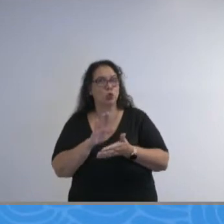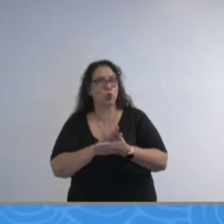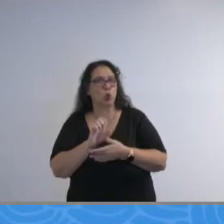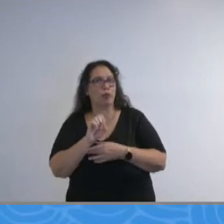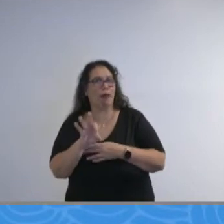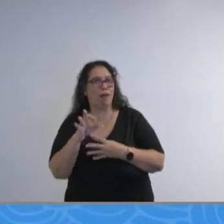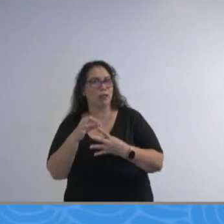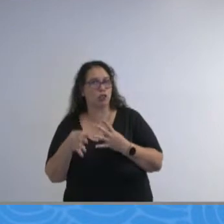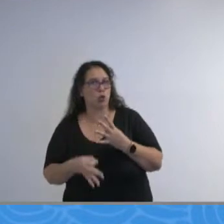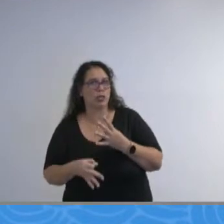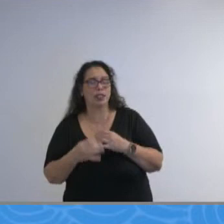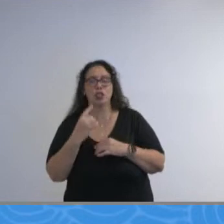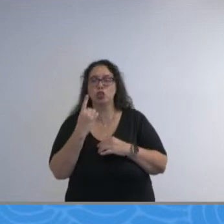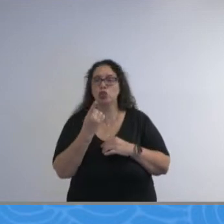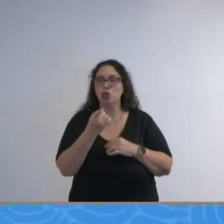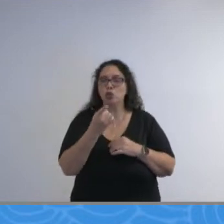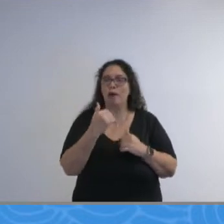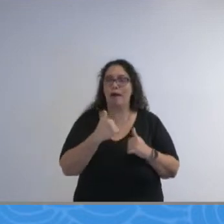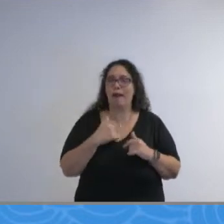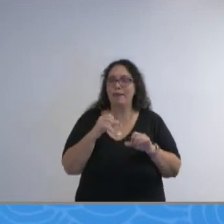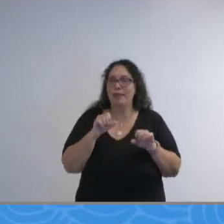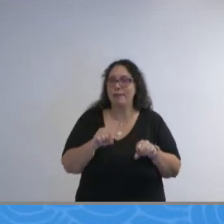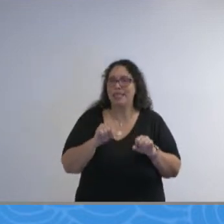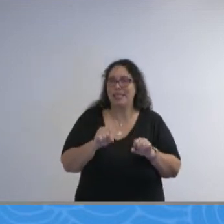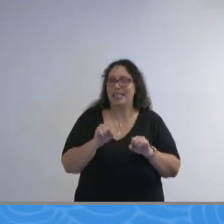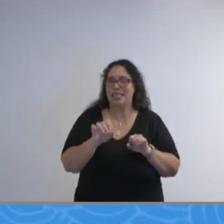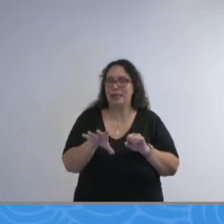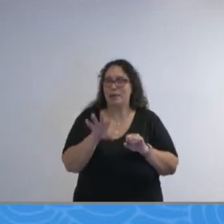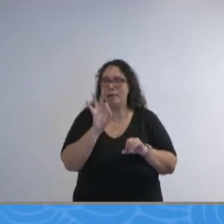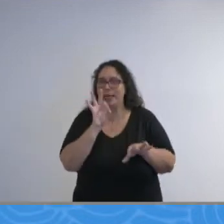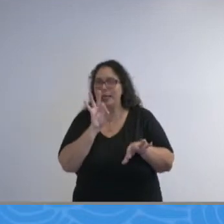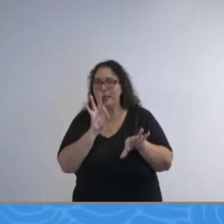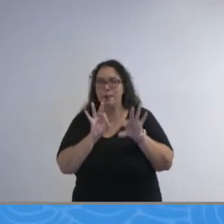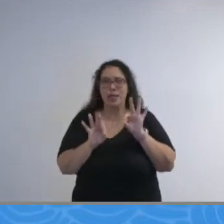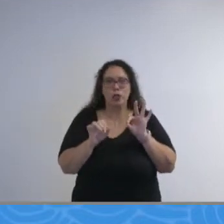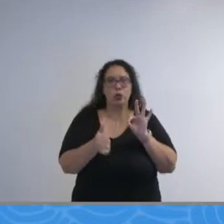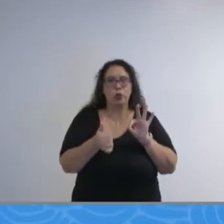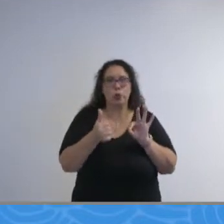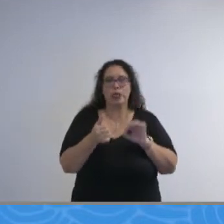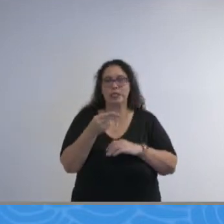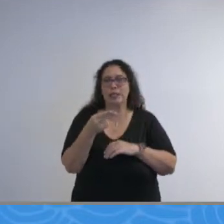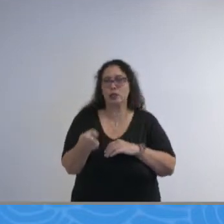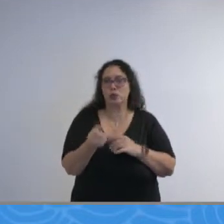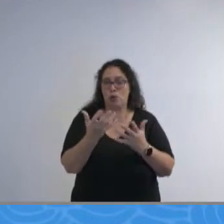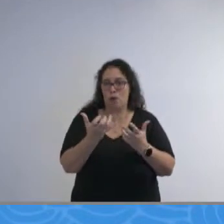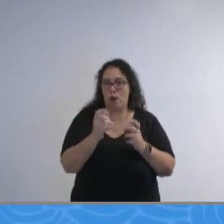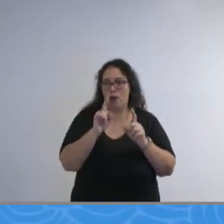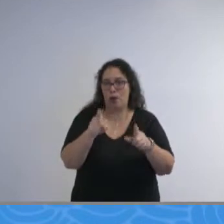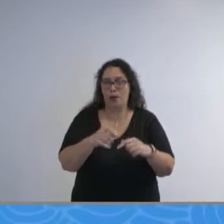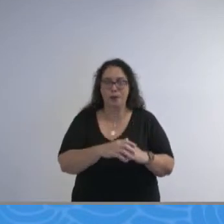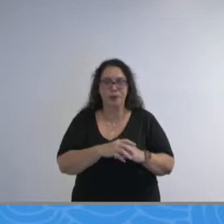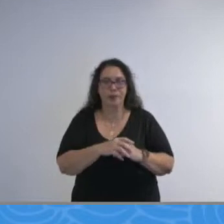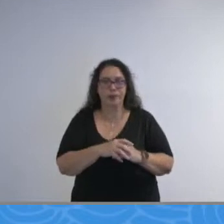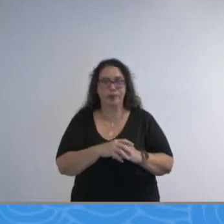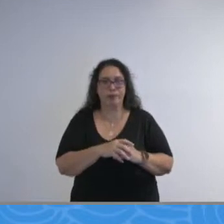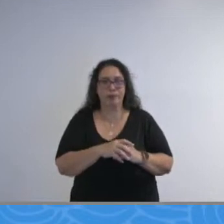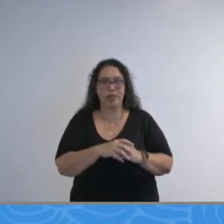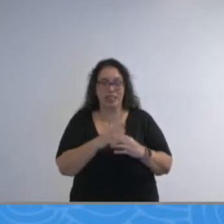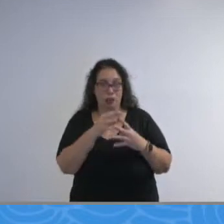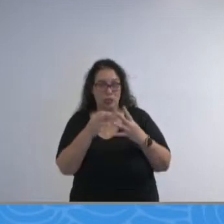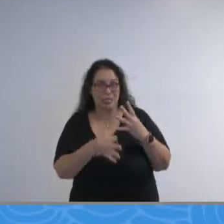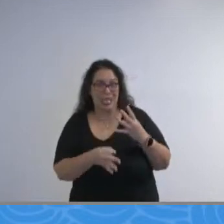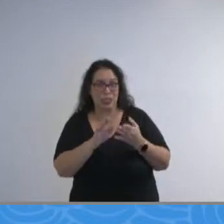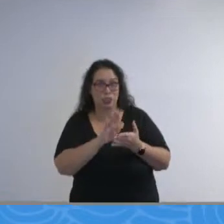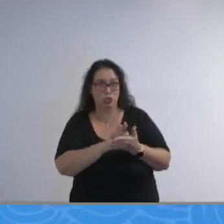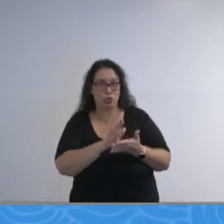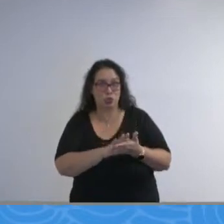you as a family always have the ability to select which school you want to go to. If you are selecting a school